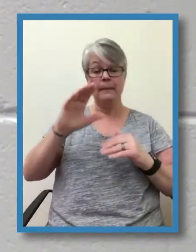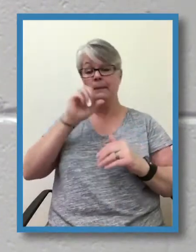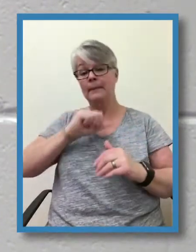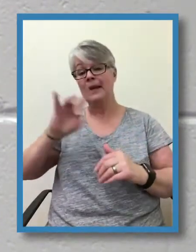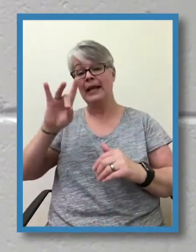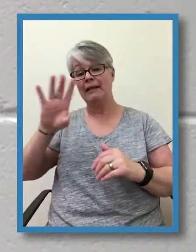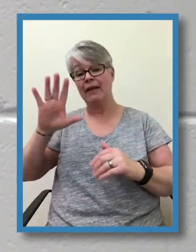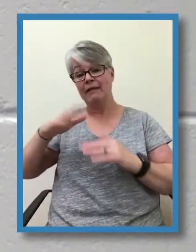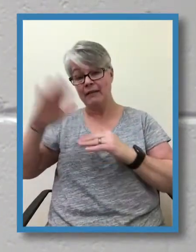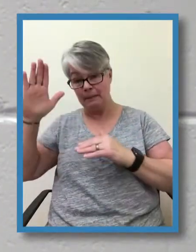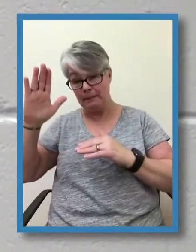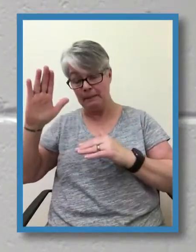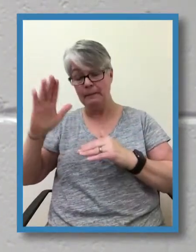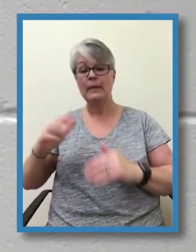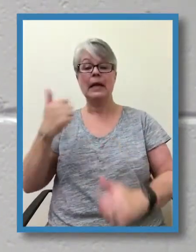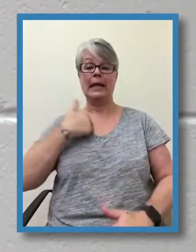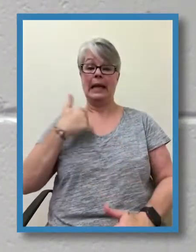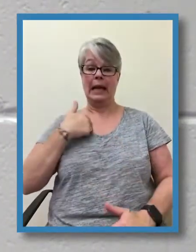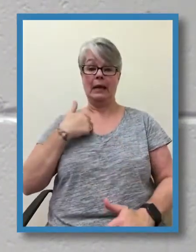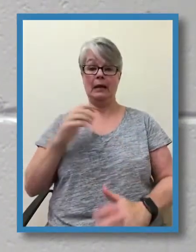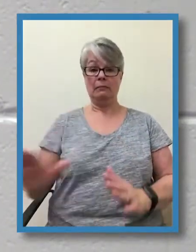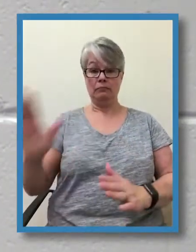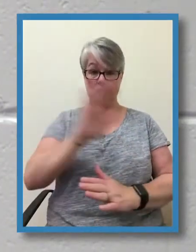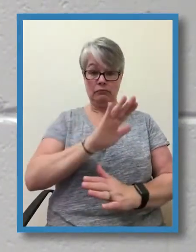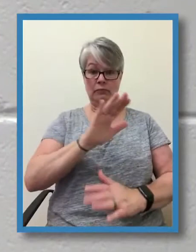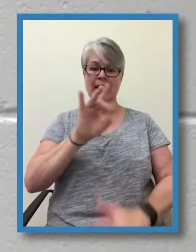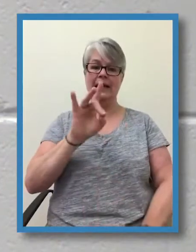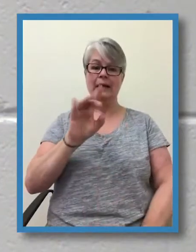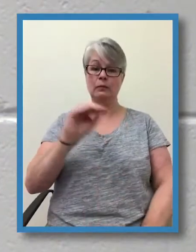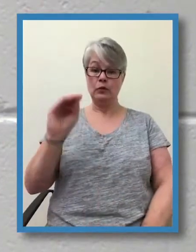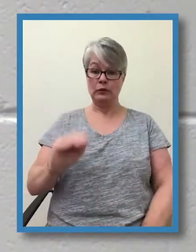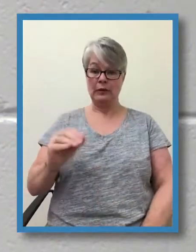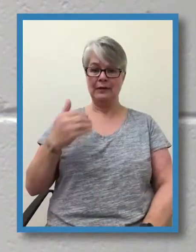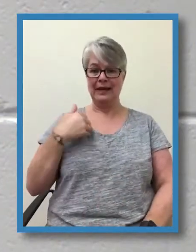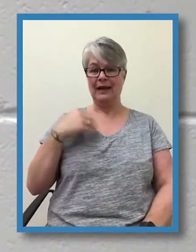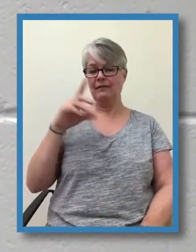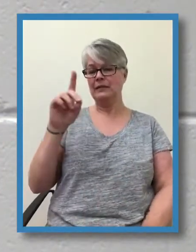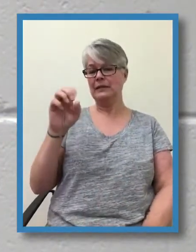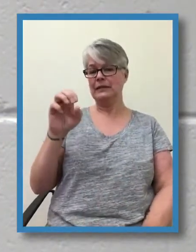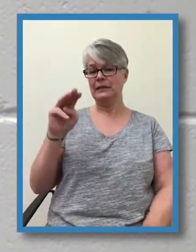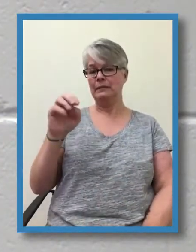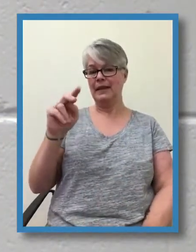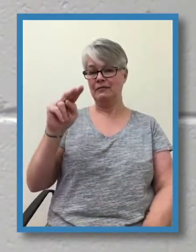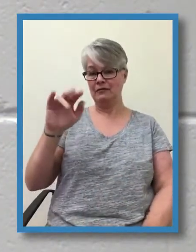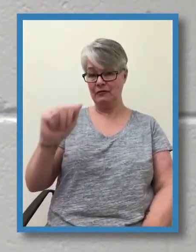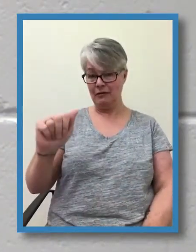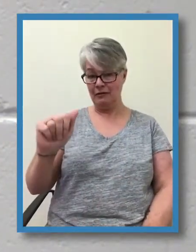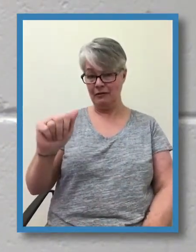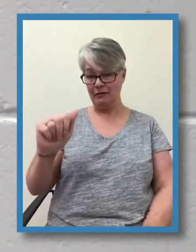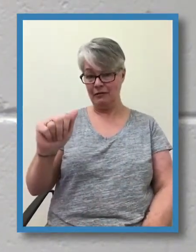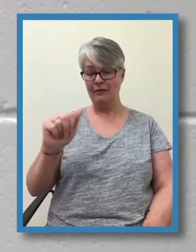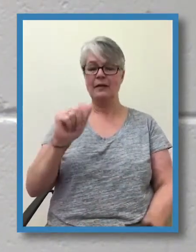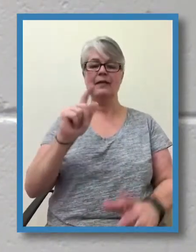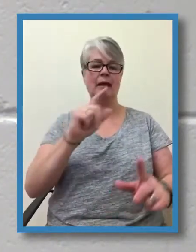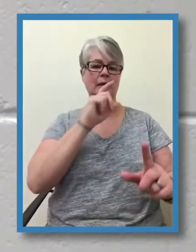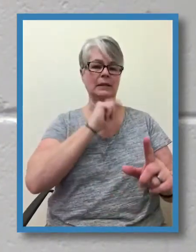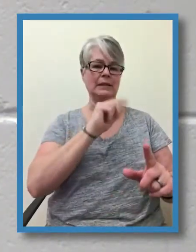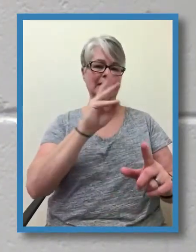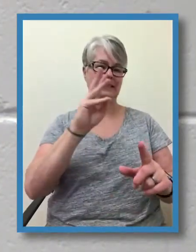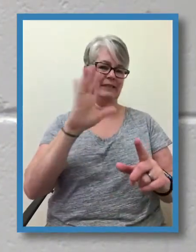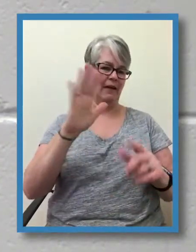have mild cognitive impairment. So that means that 25% of people 65 and over have some form of cognitive